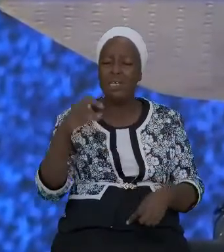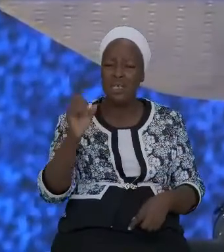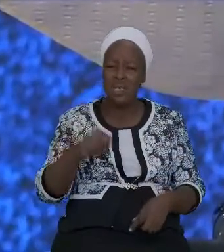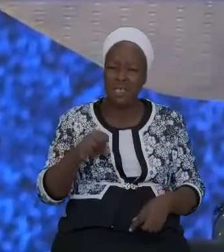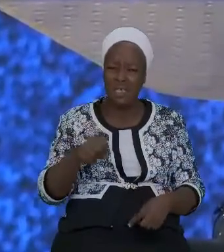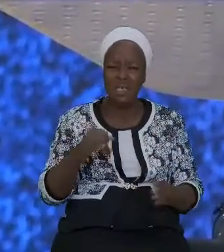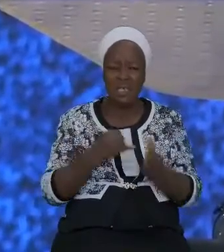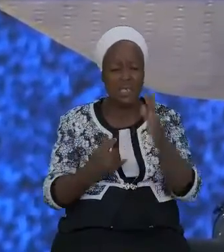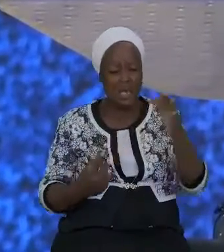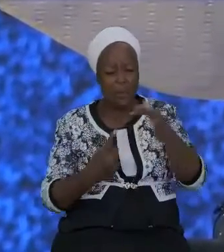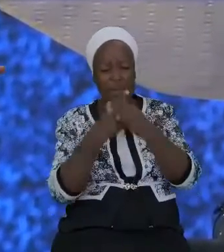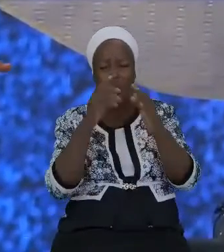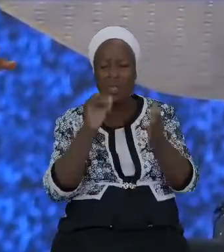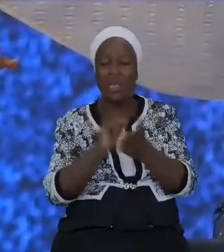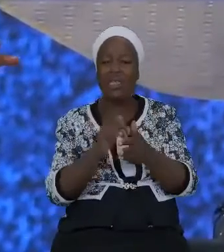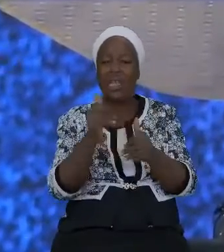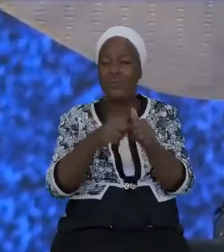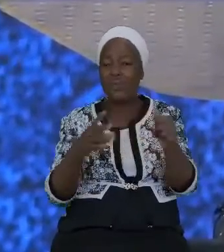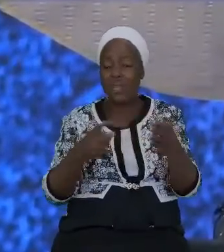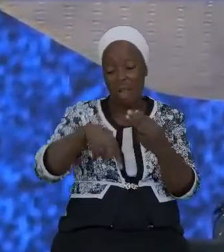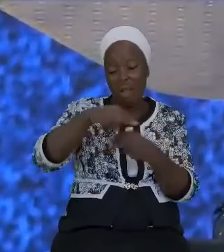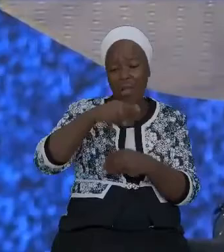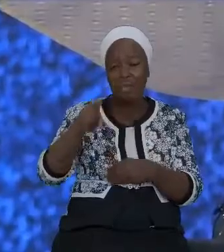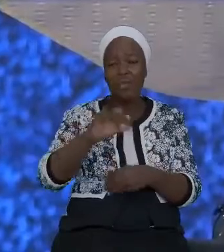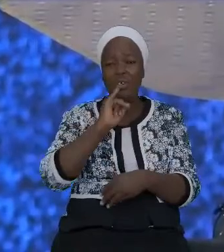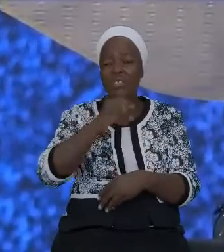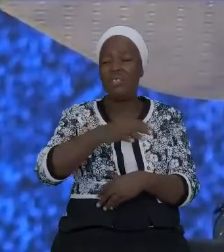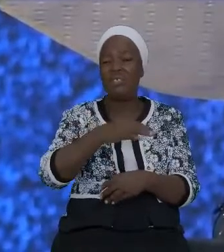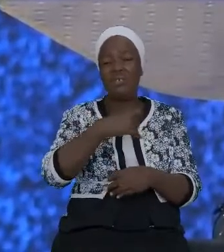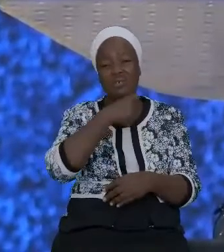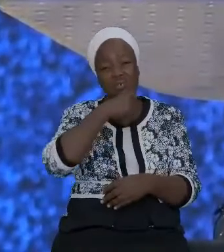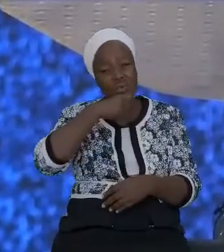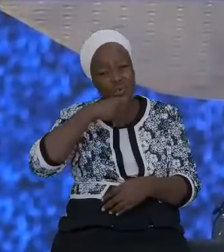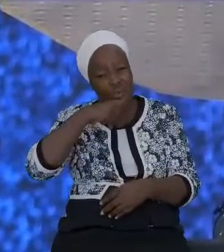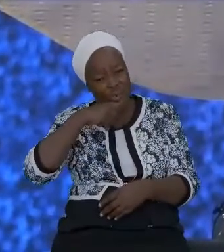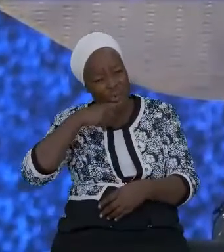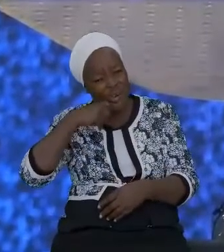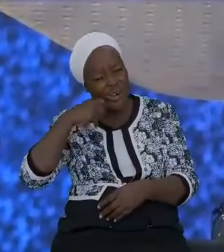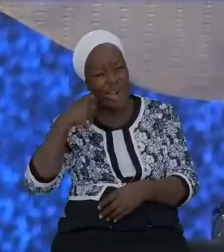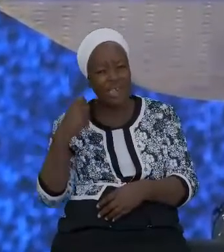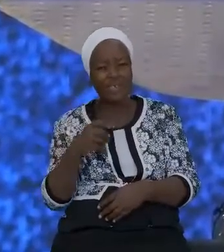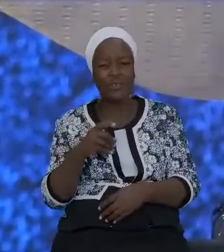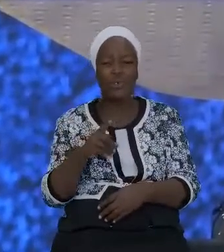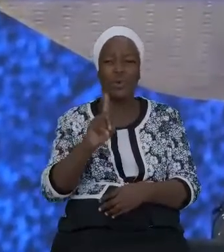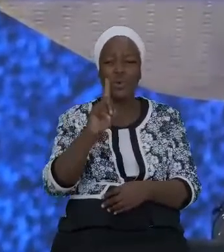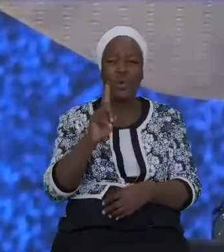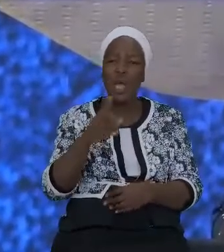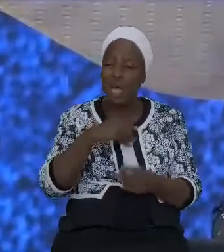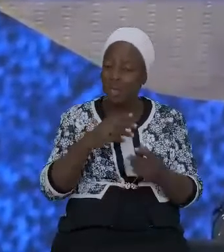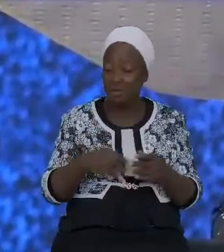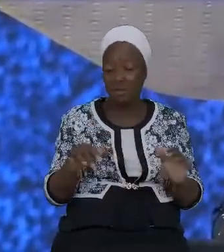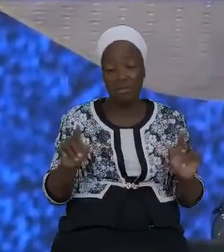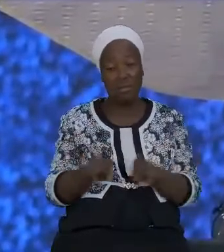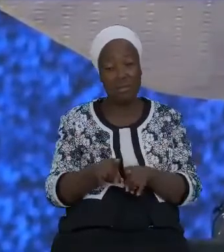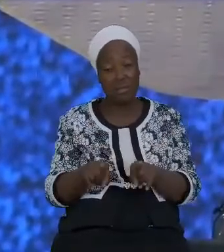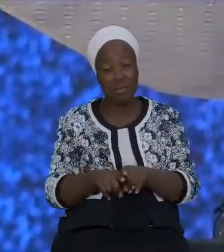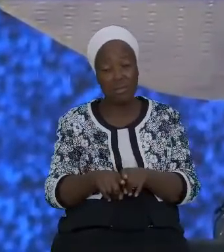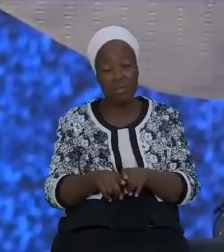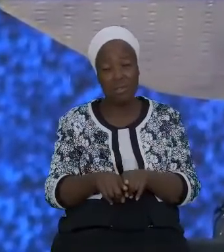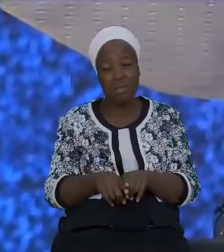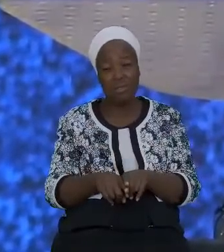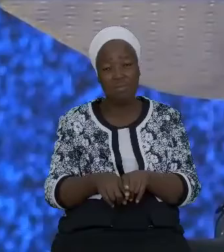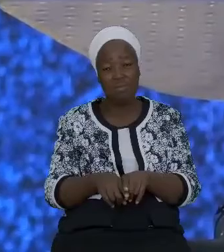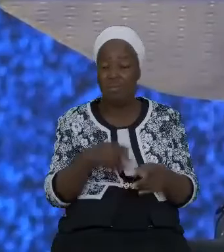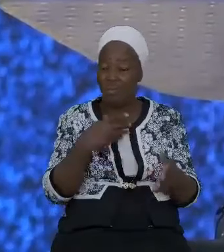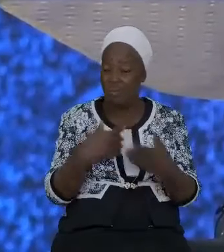appears everything around you is dry and dreary. All the same, let